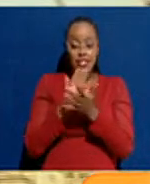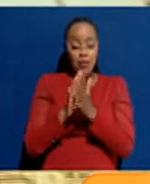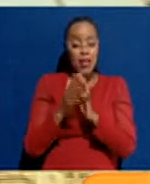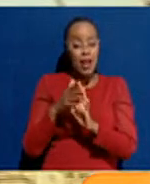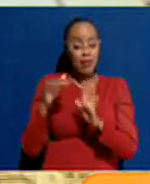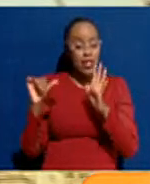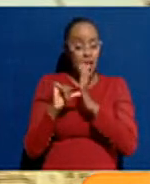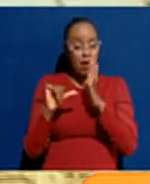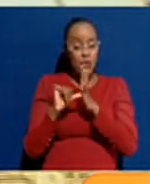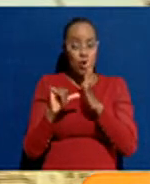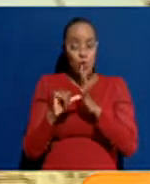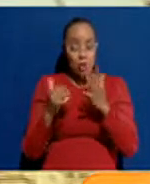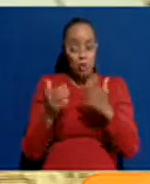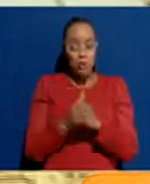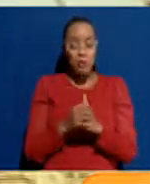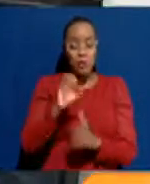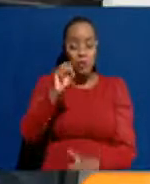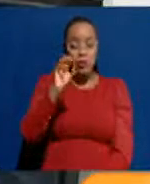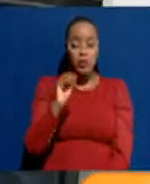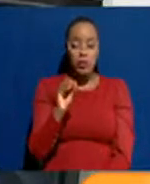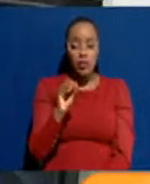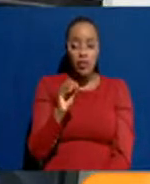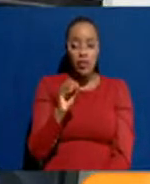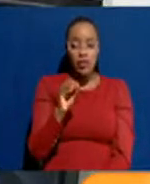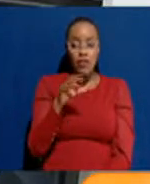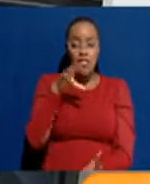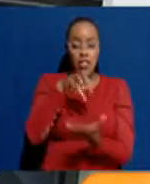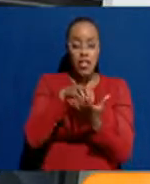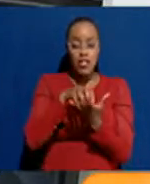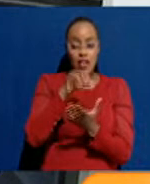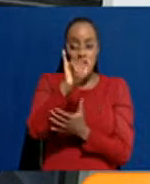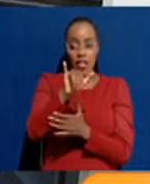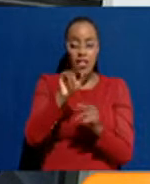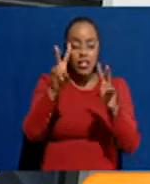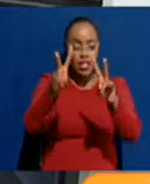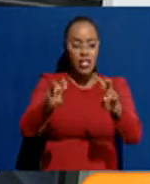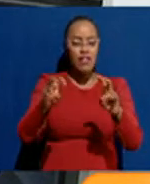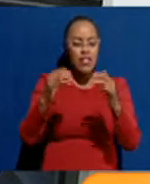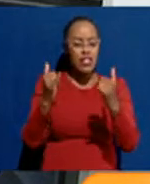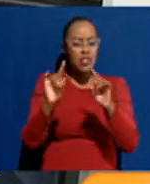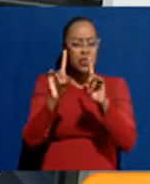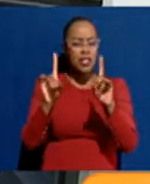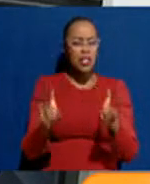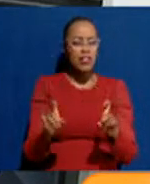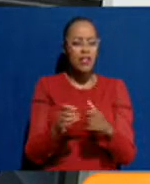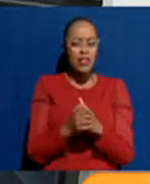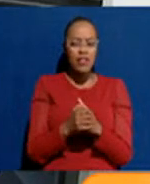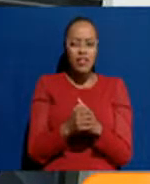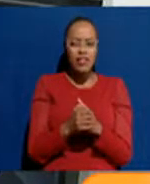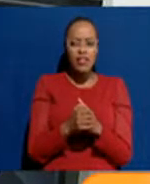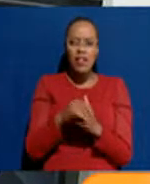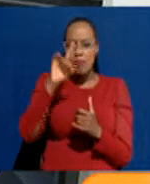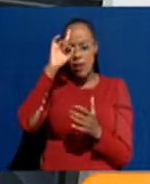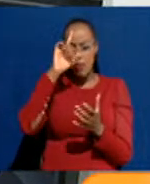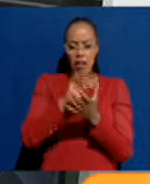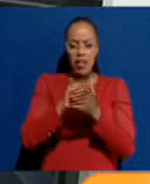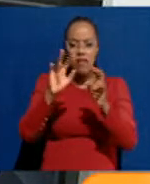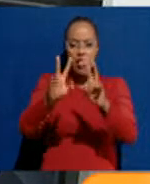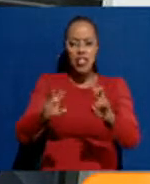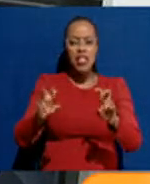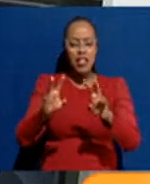challenge. So what is the status of that investigation? I do believe the